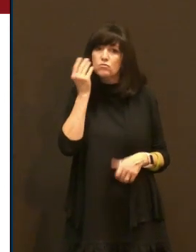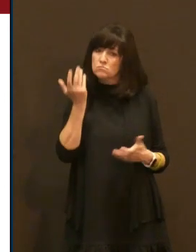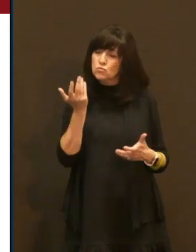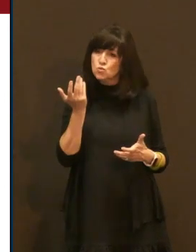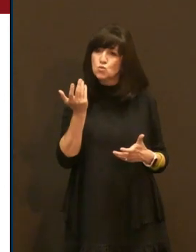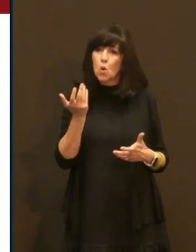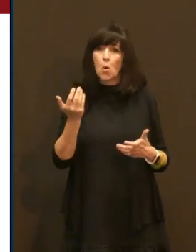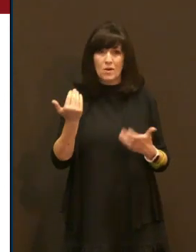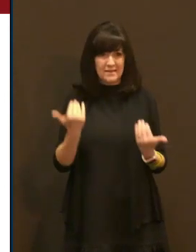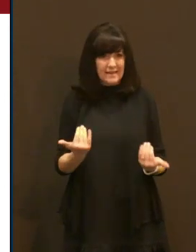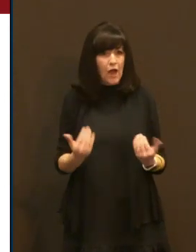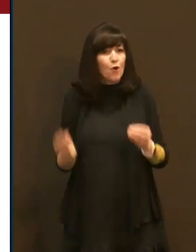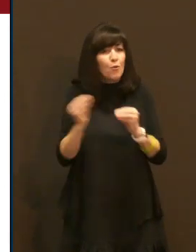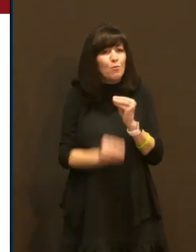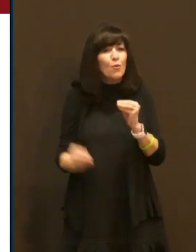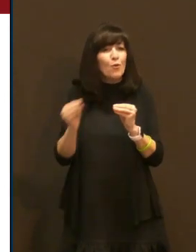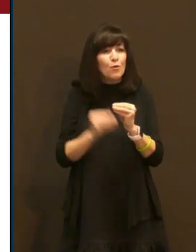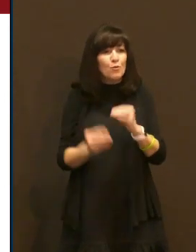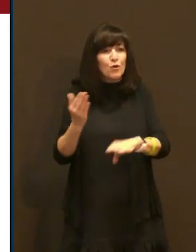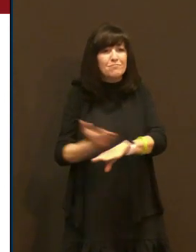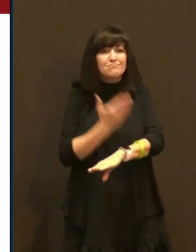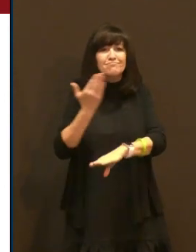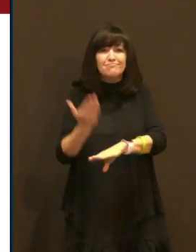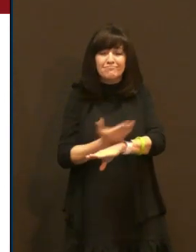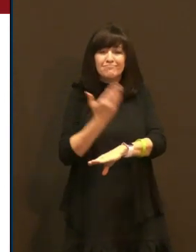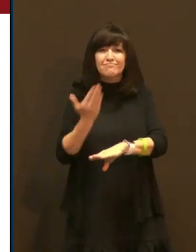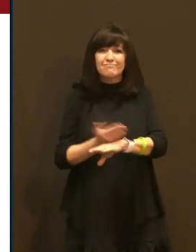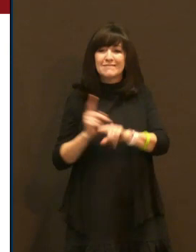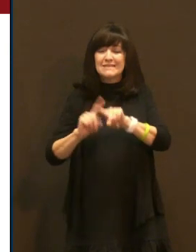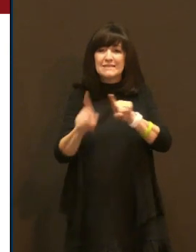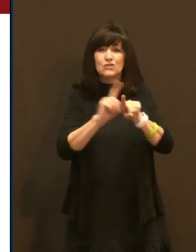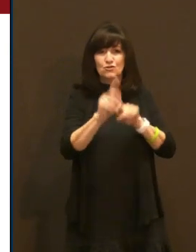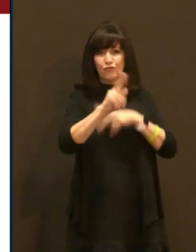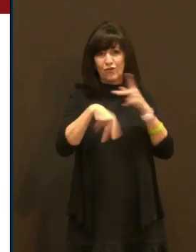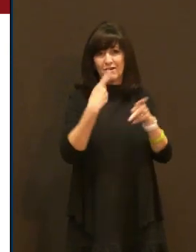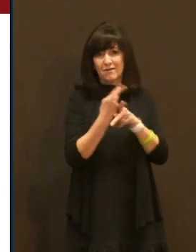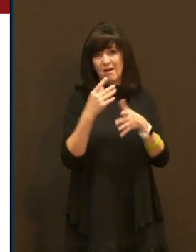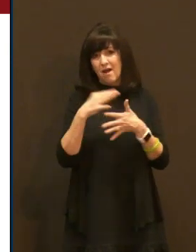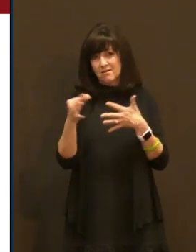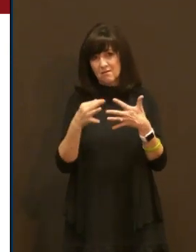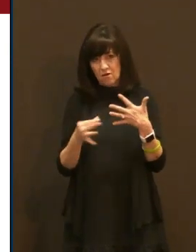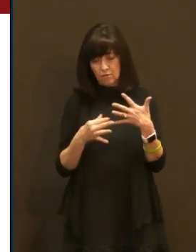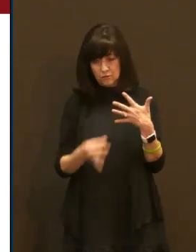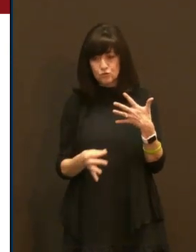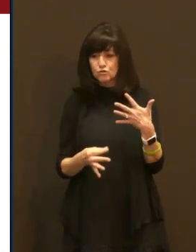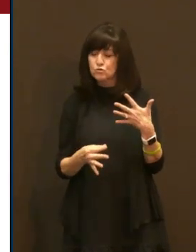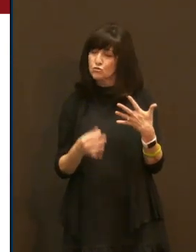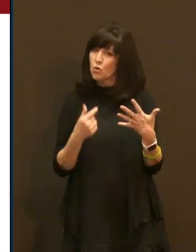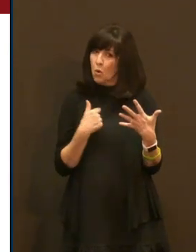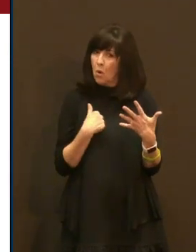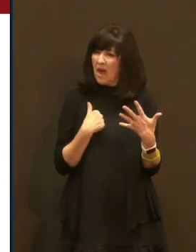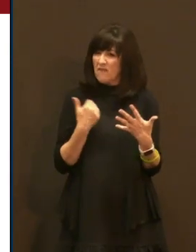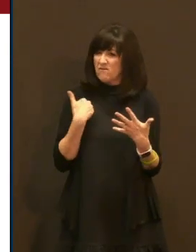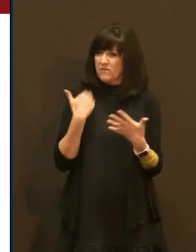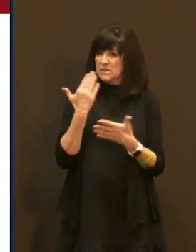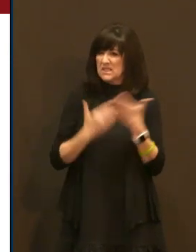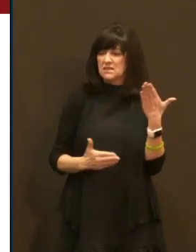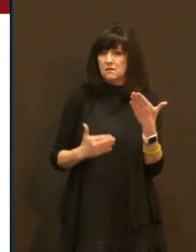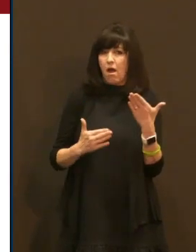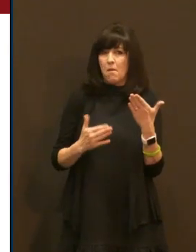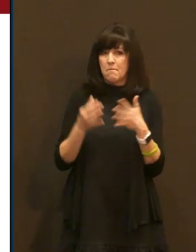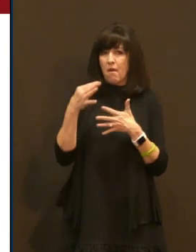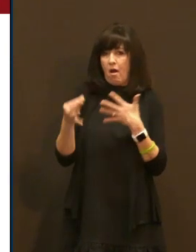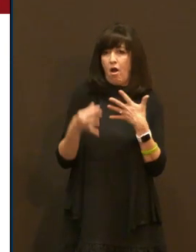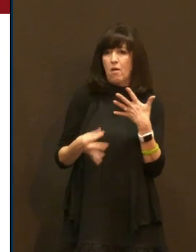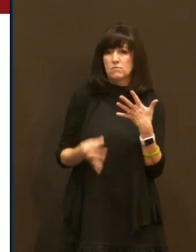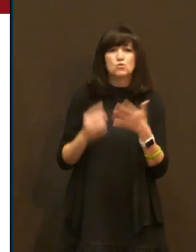change, so we expect the options for employers to change as we go forward. But these are just some of the options available right